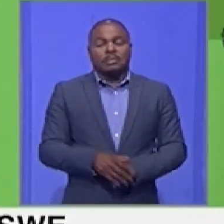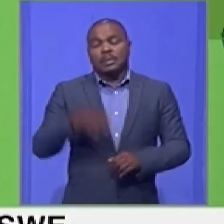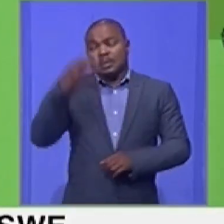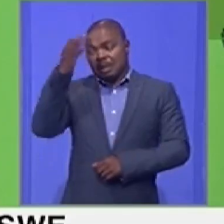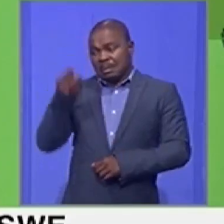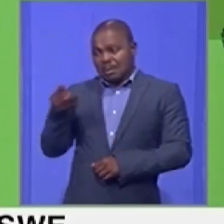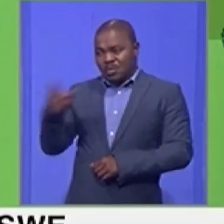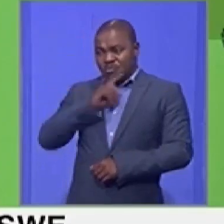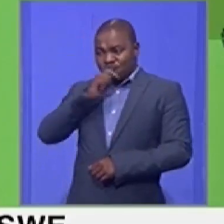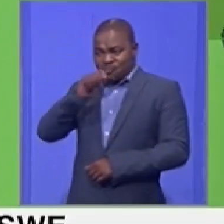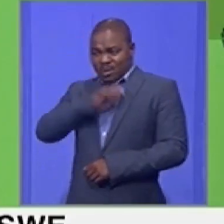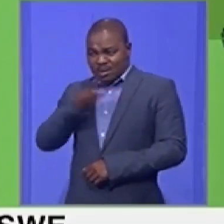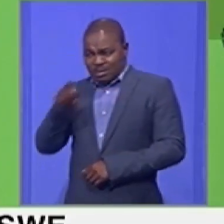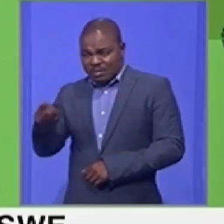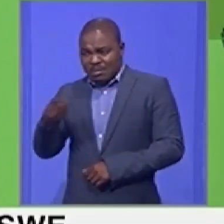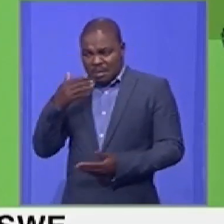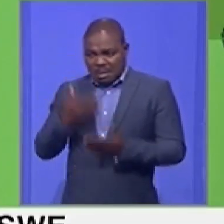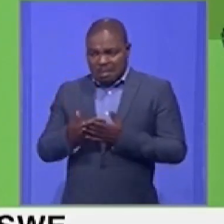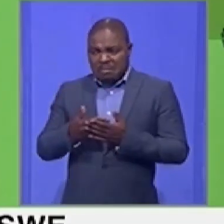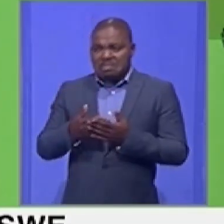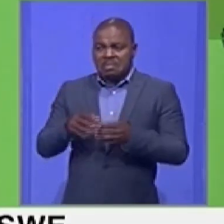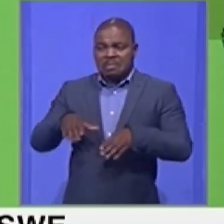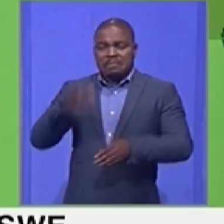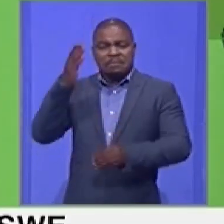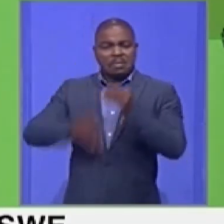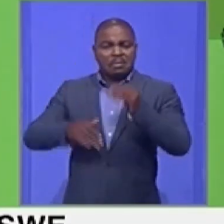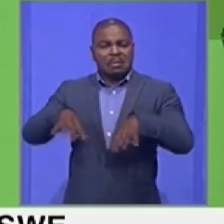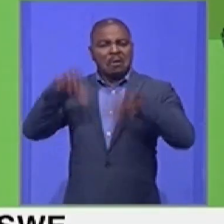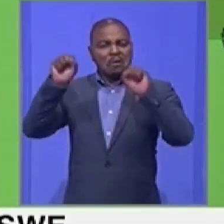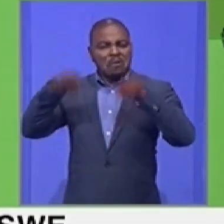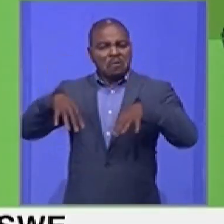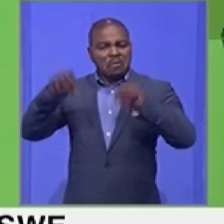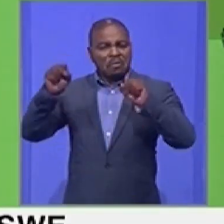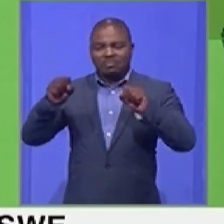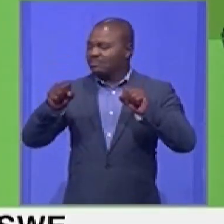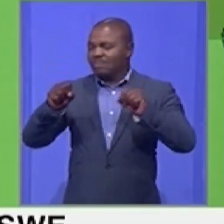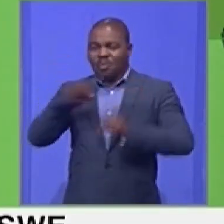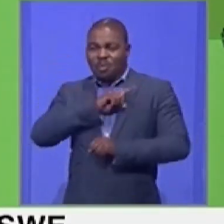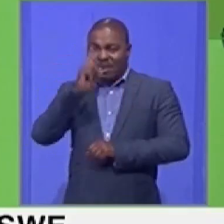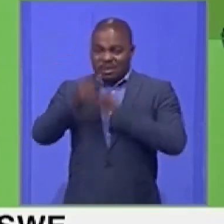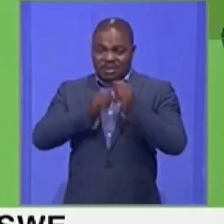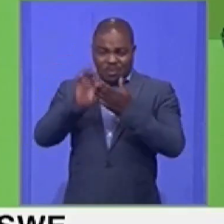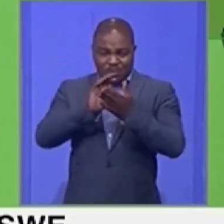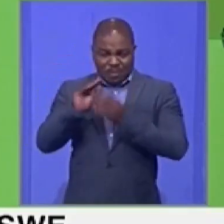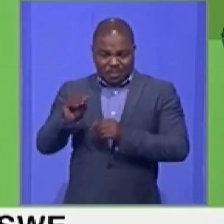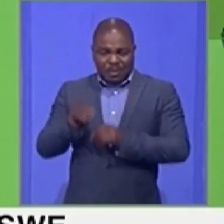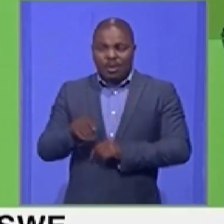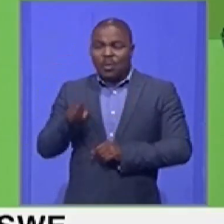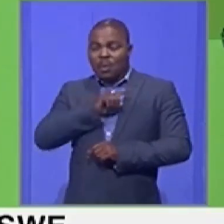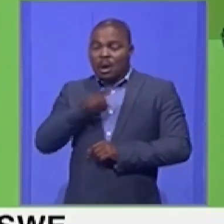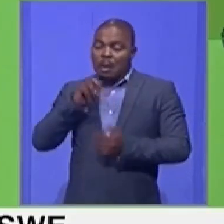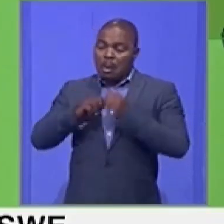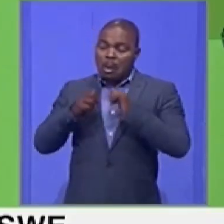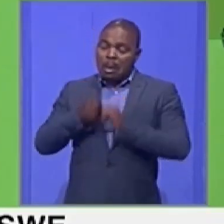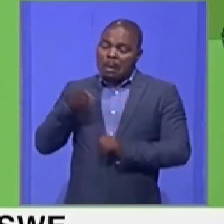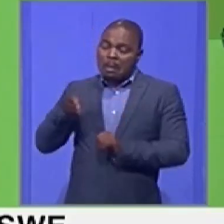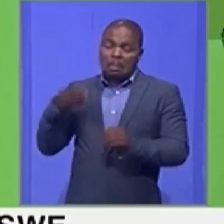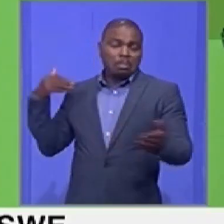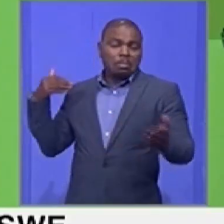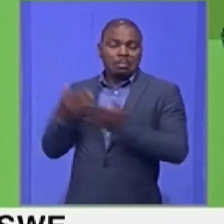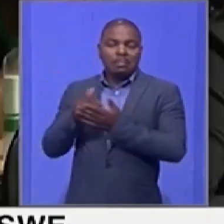should be trusted to simply load shedding because there's an election next year when they have not addressed this problem in